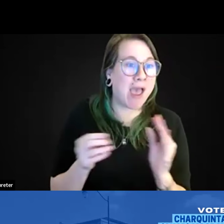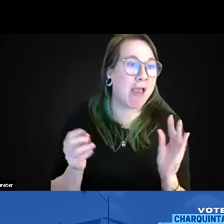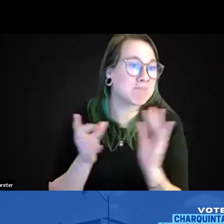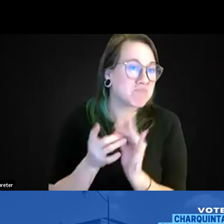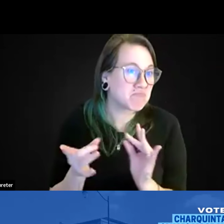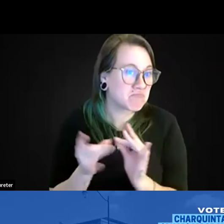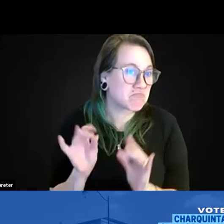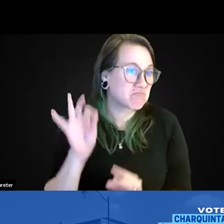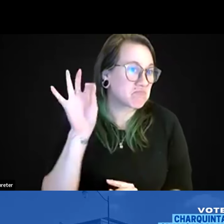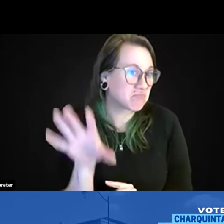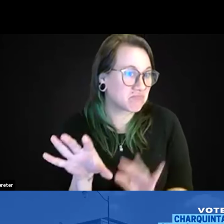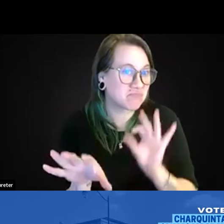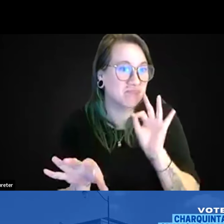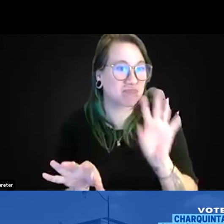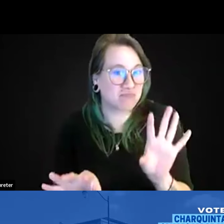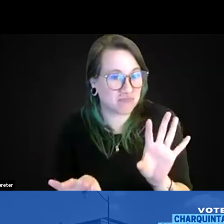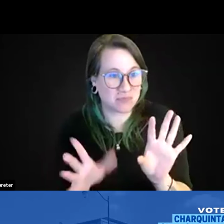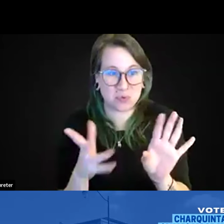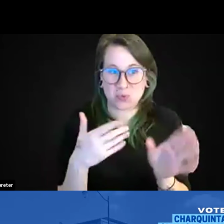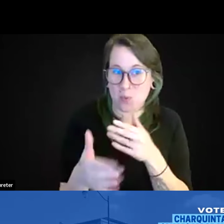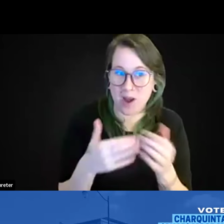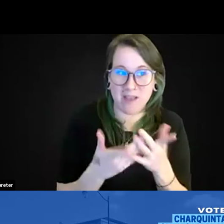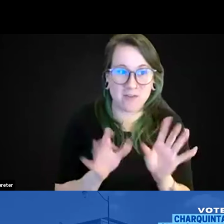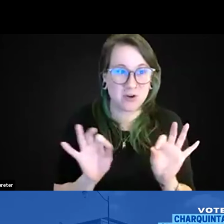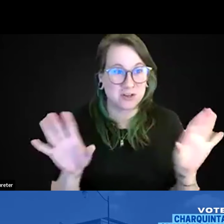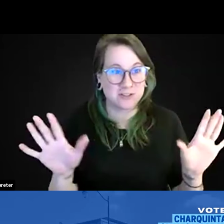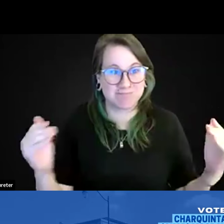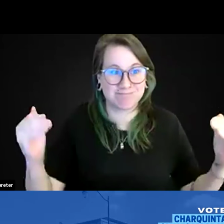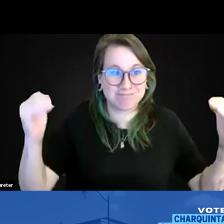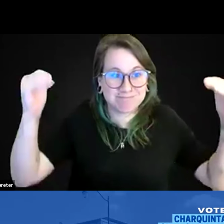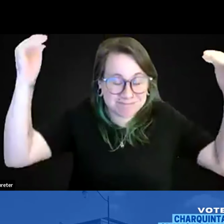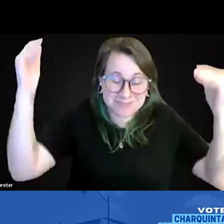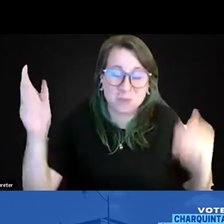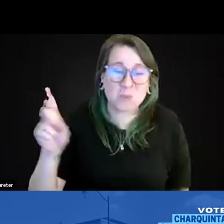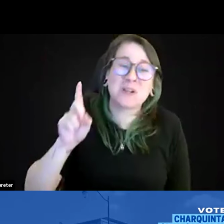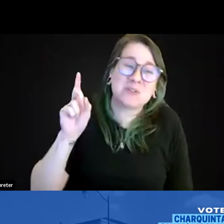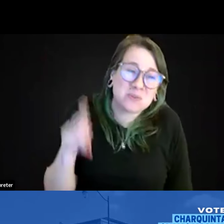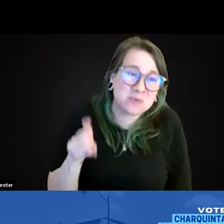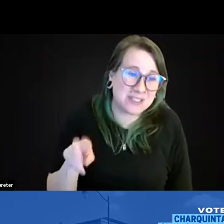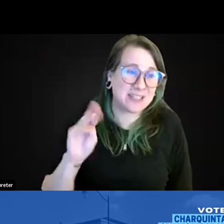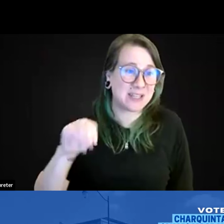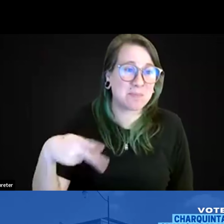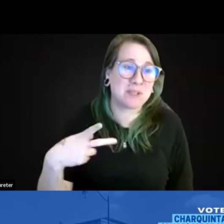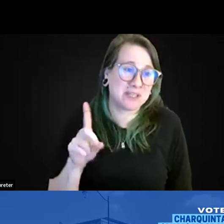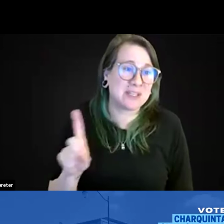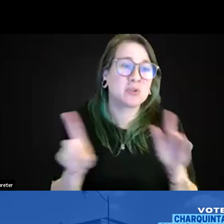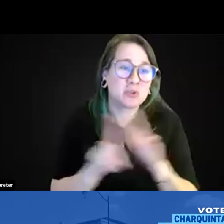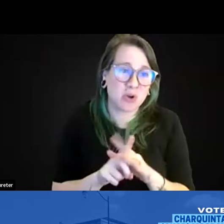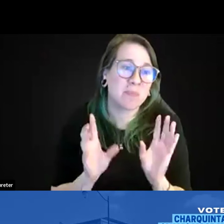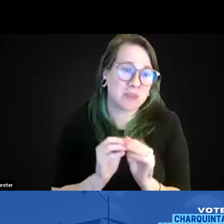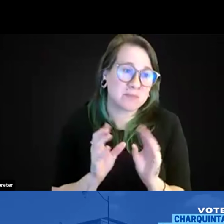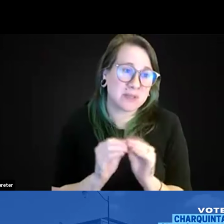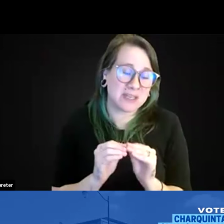of get that shared up the chain through both parties that we do need them at these meetings and there should be some type of response to